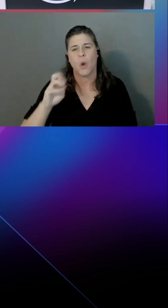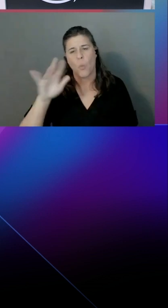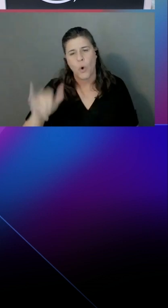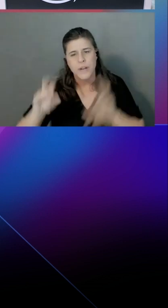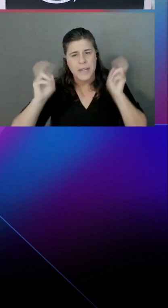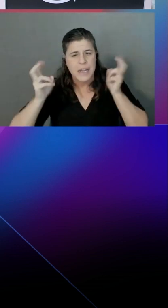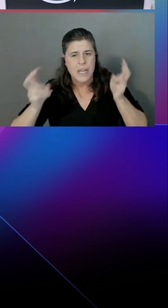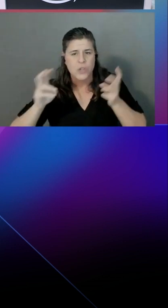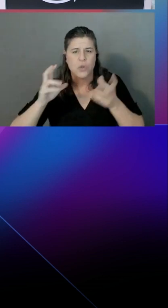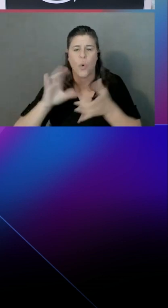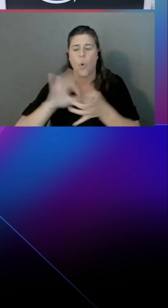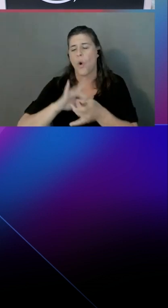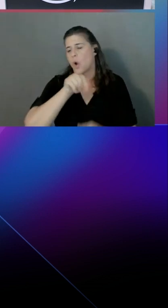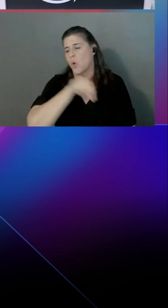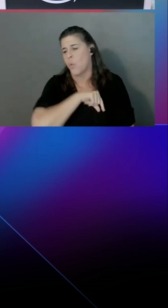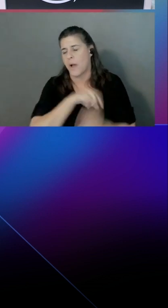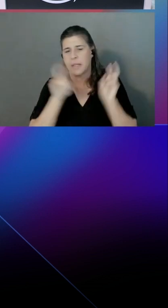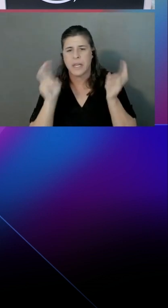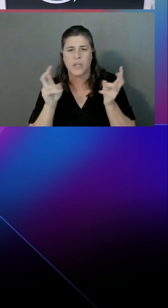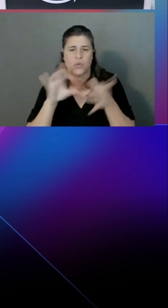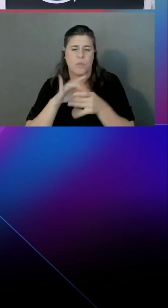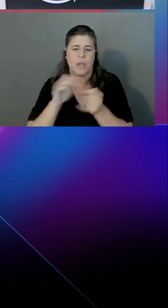issue around a particular vehicle or